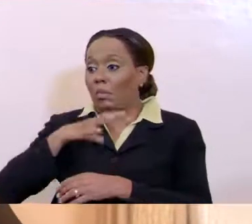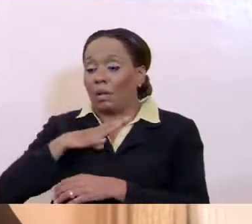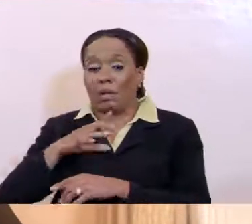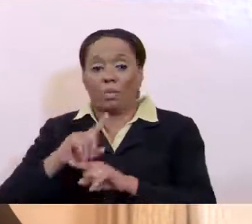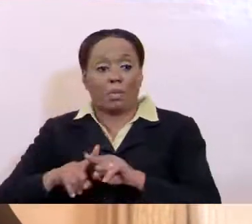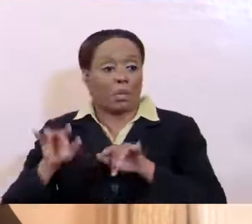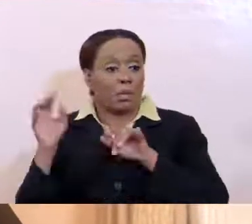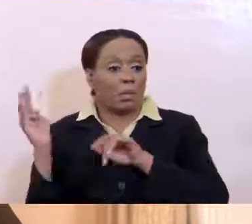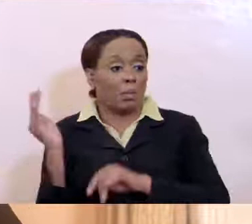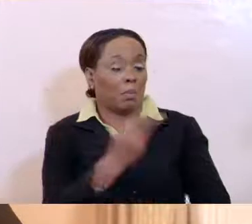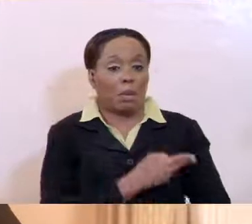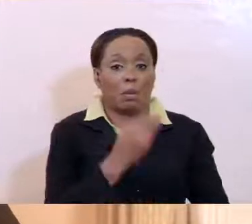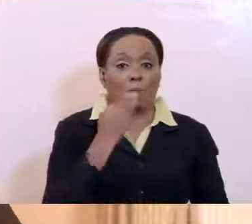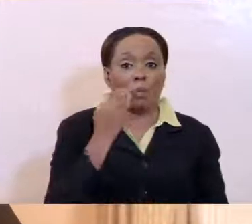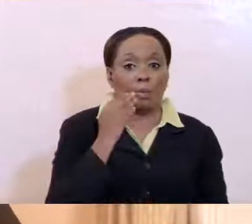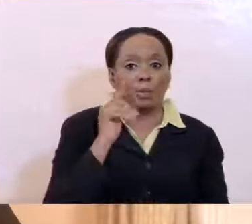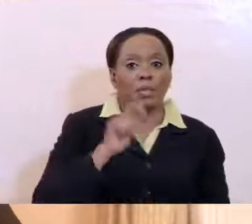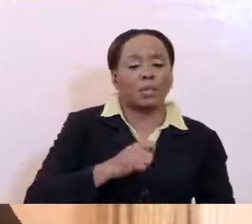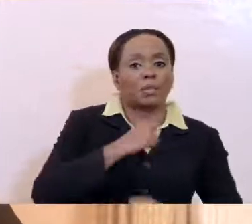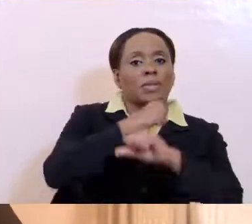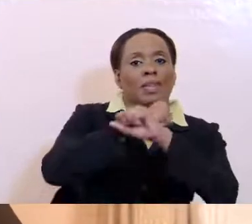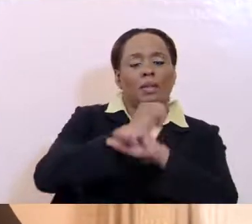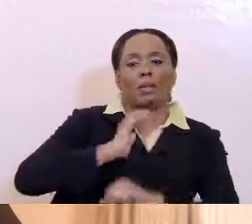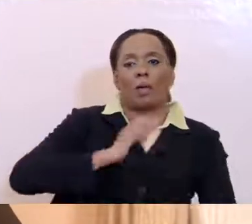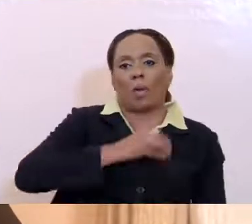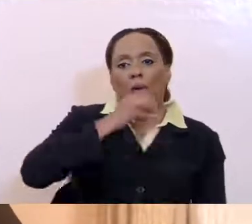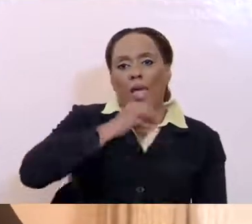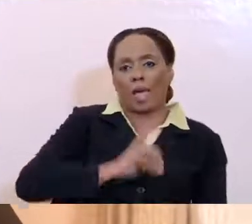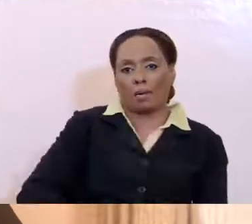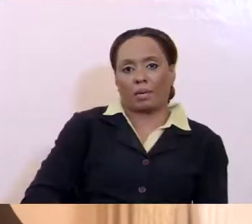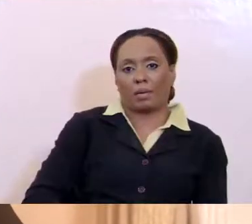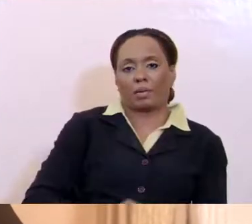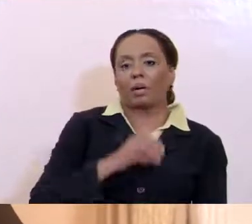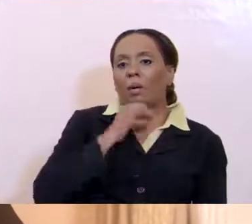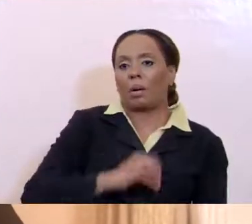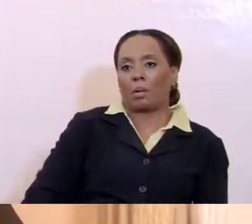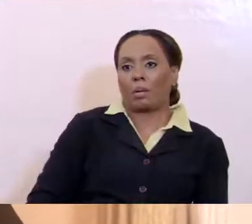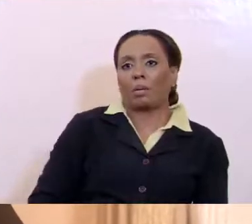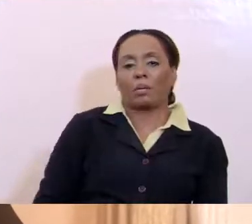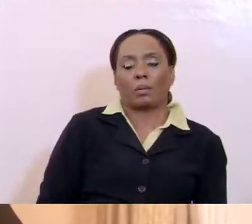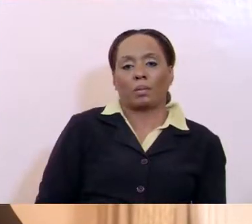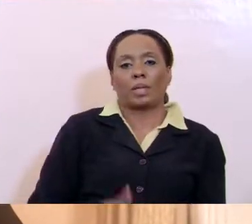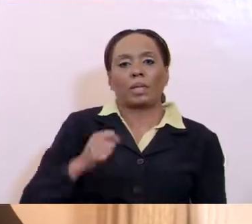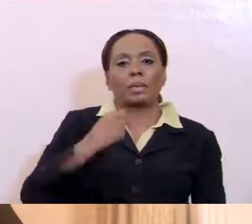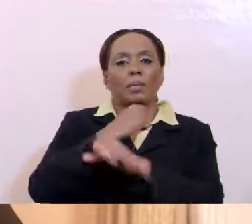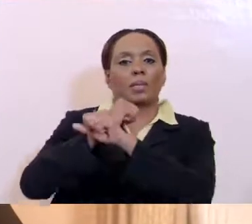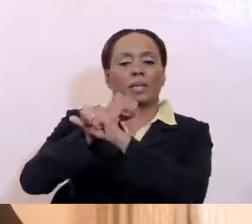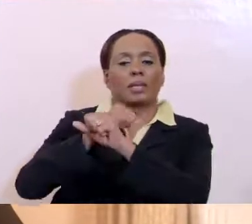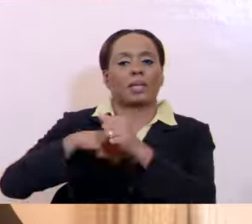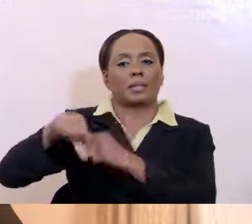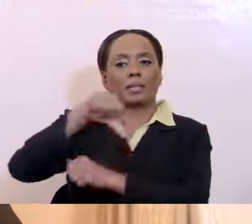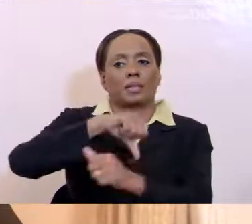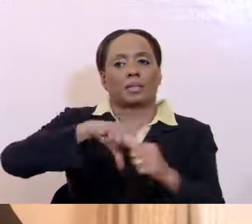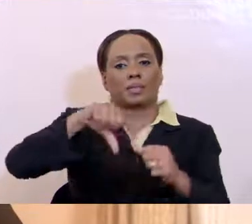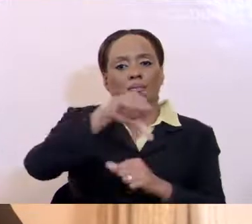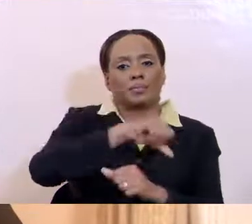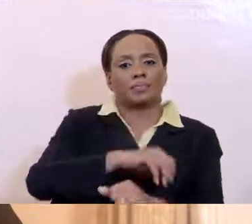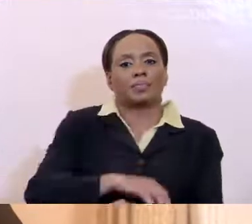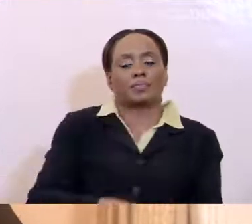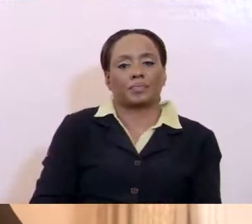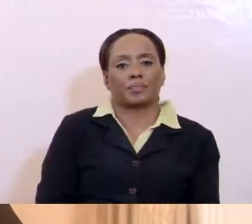need to protect them. We all need to protect them, and we need to protect each other. While being